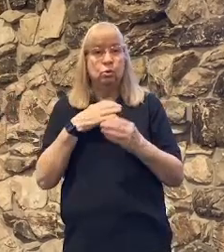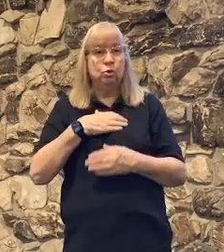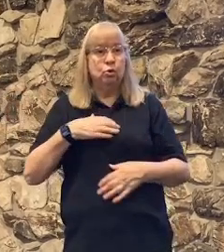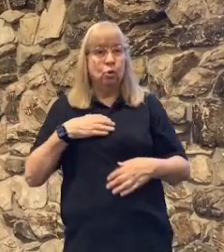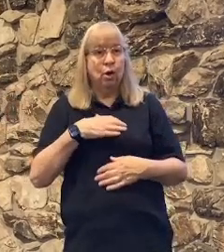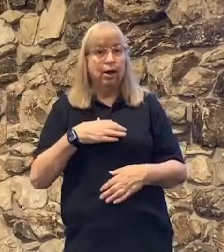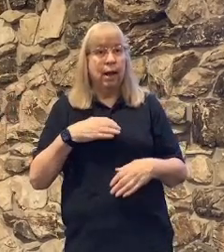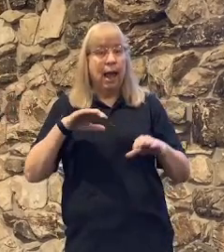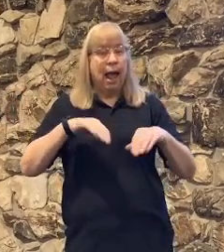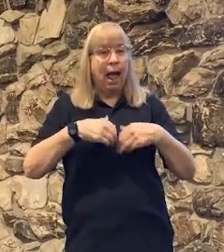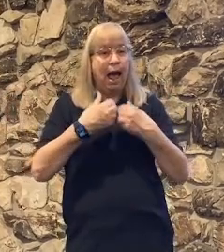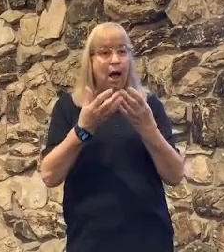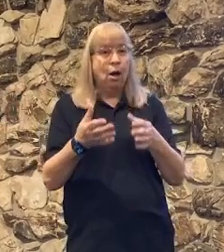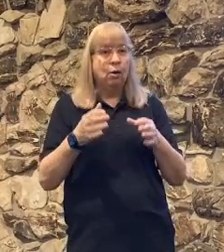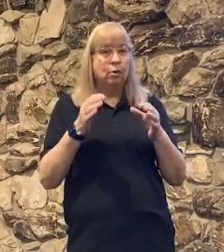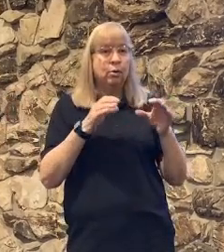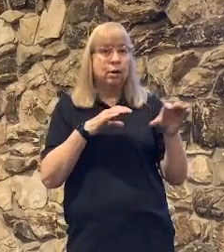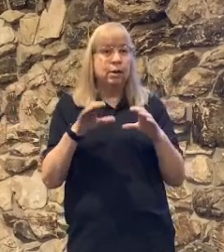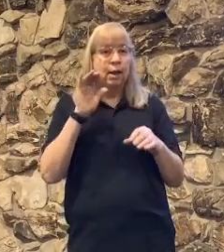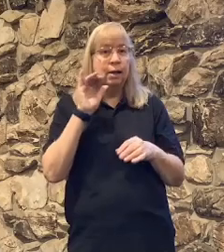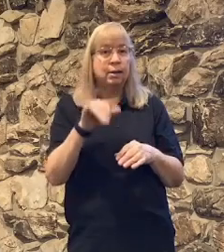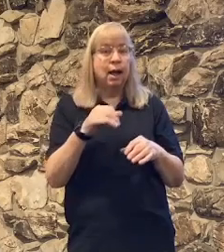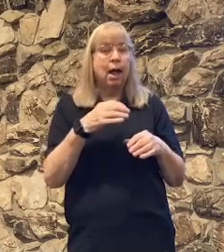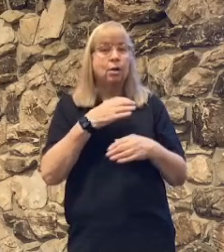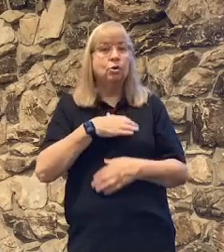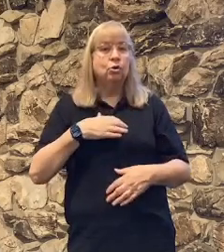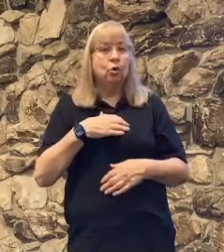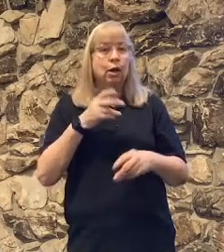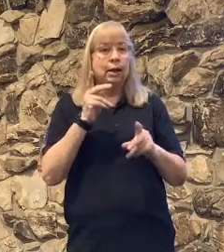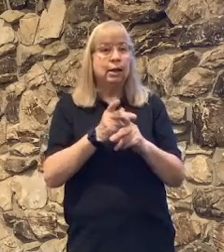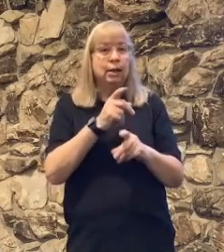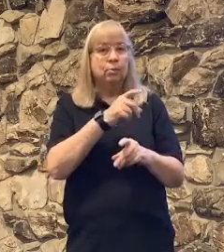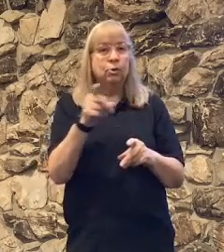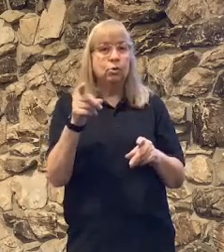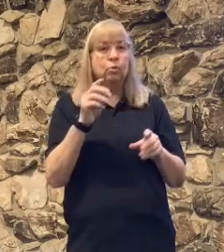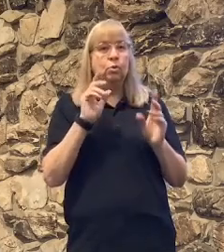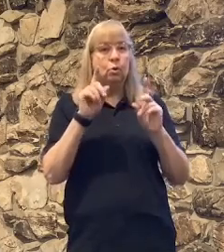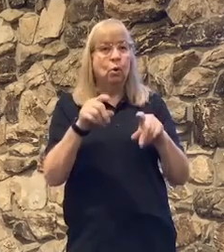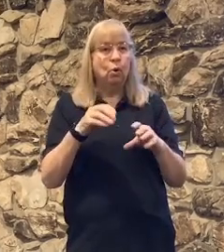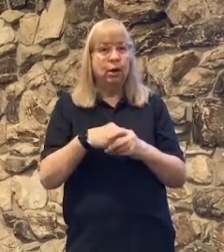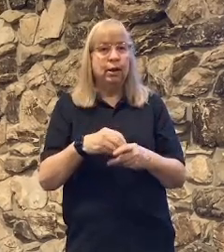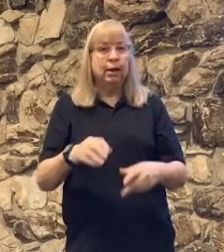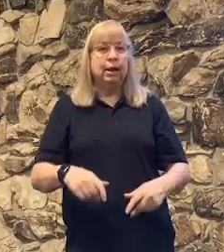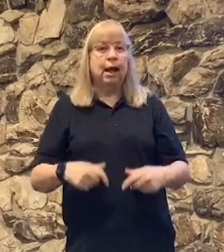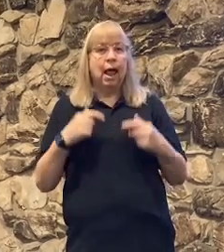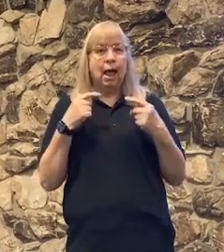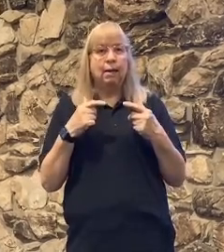How does that joy keep you going in